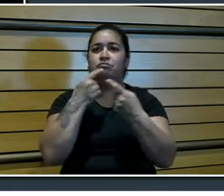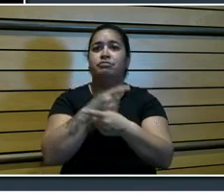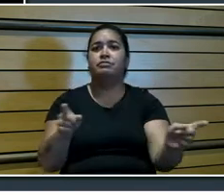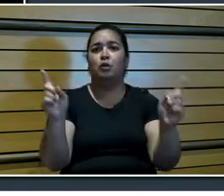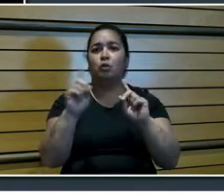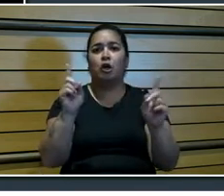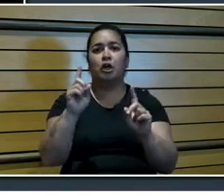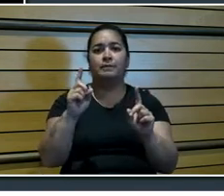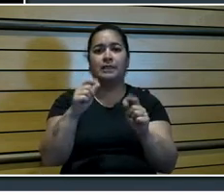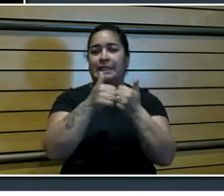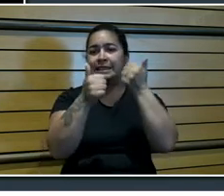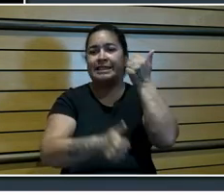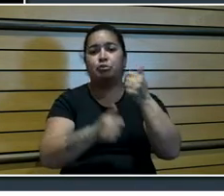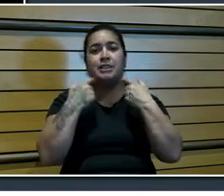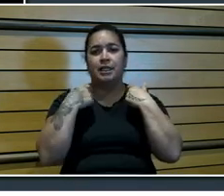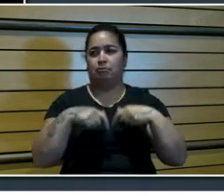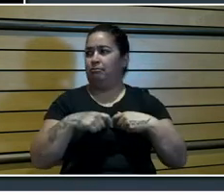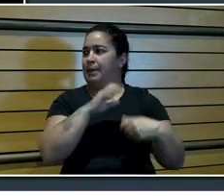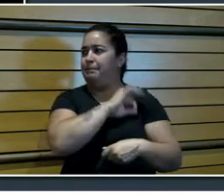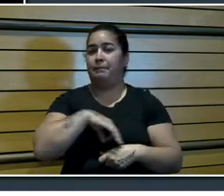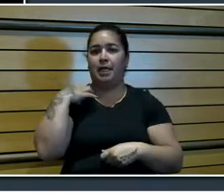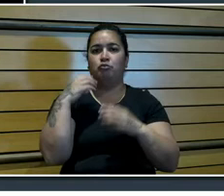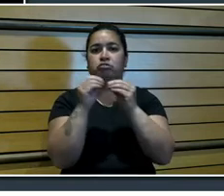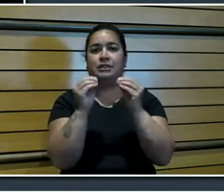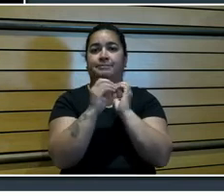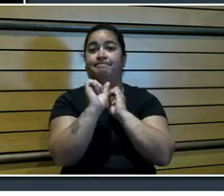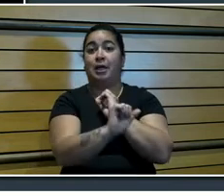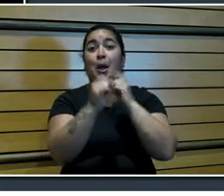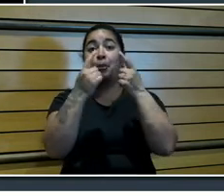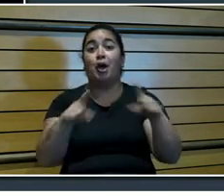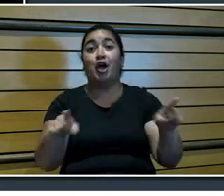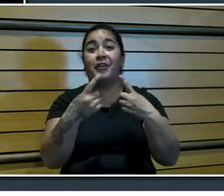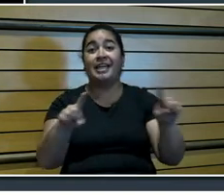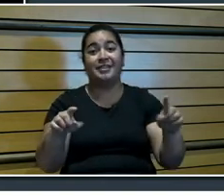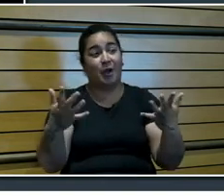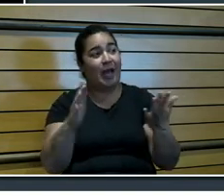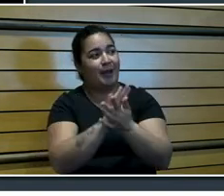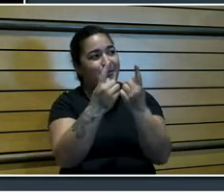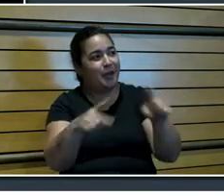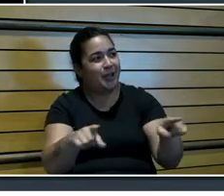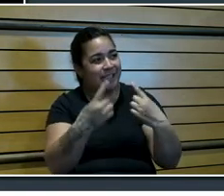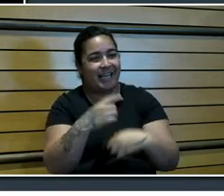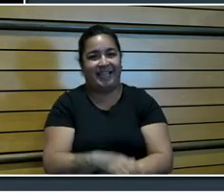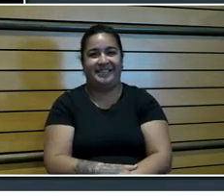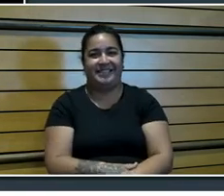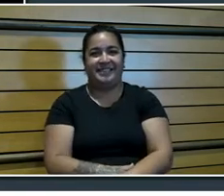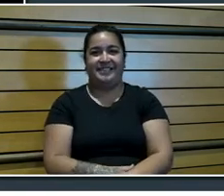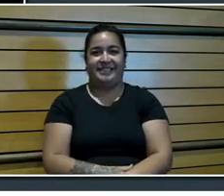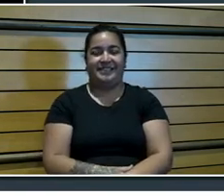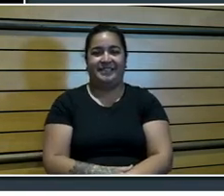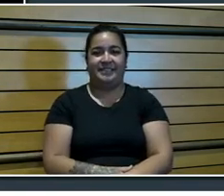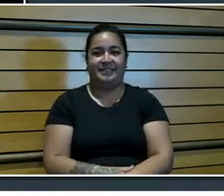Mayor Brosnan's birthday. So a very happy birthday to you, Deputy Mayor. And we